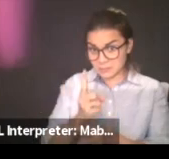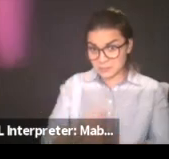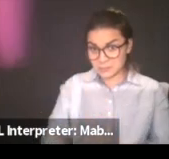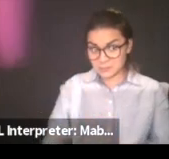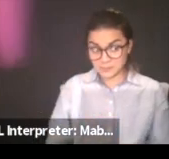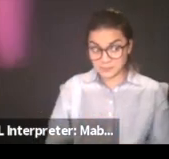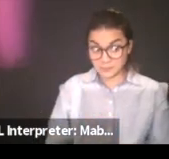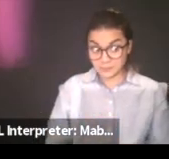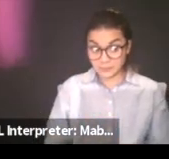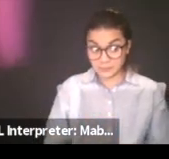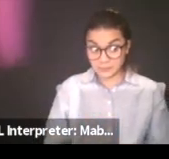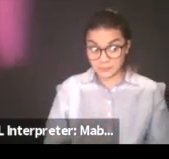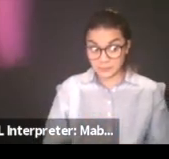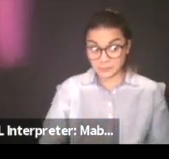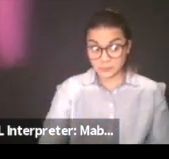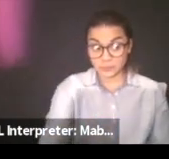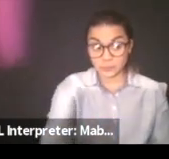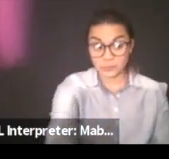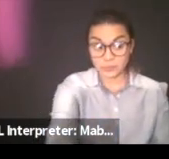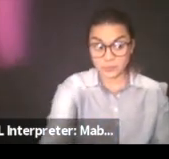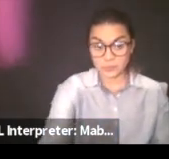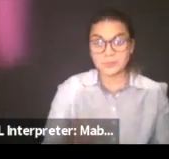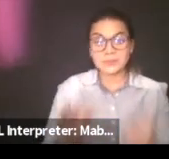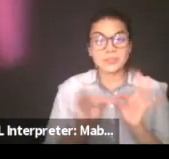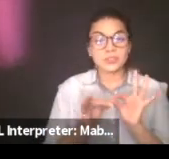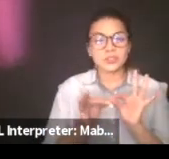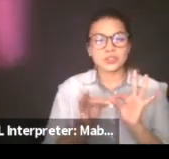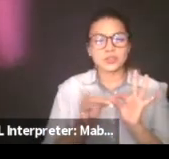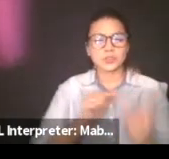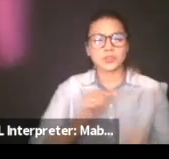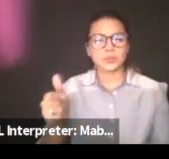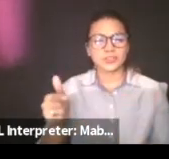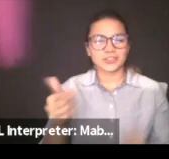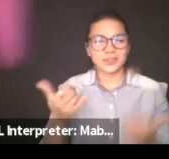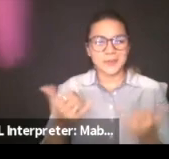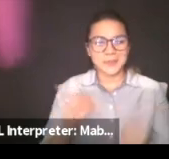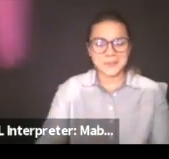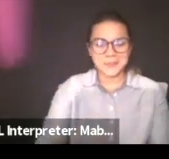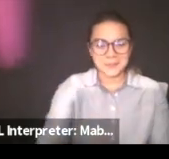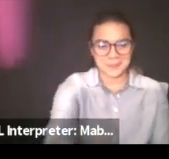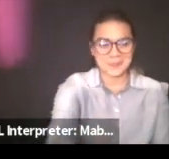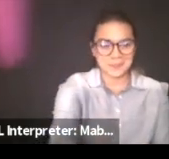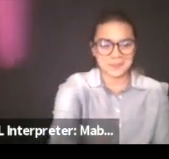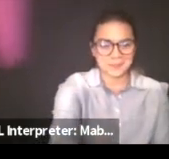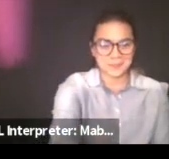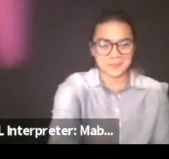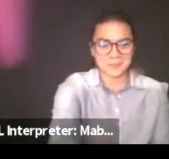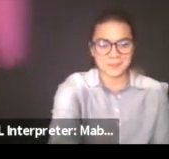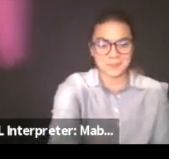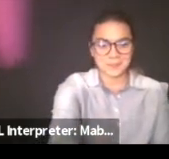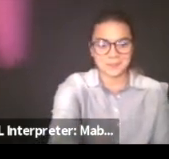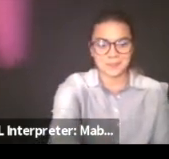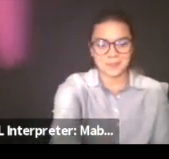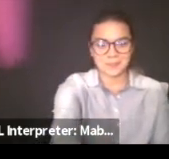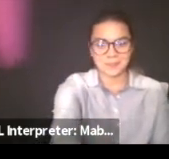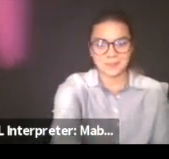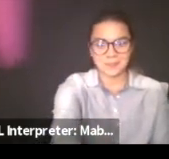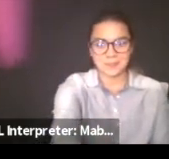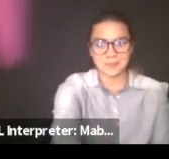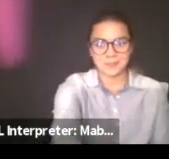Thank you so much for that wonderful framing and for giving us the beginnings of understanding, you know, where we have come